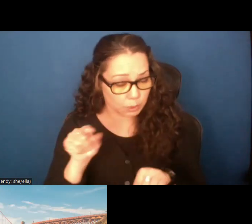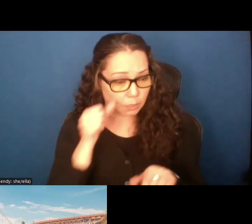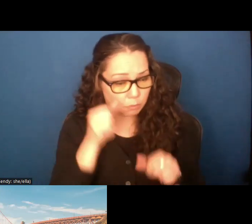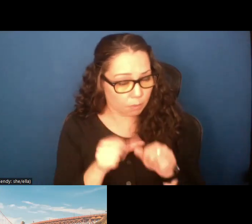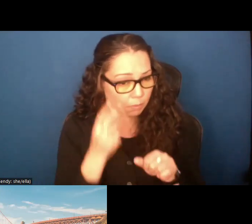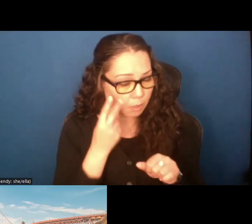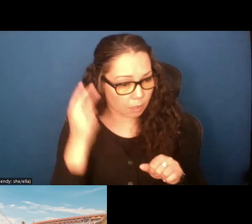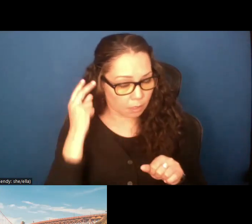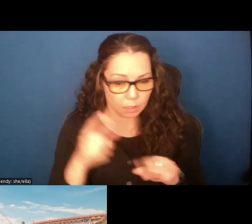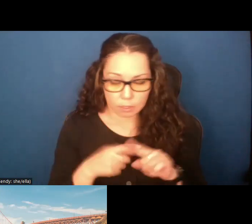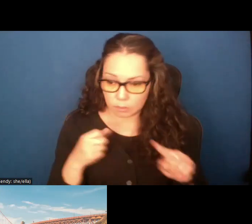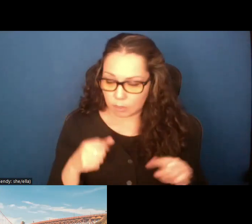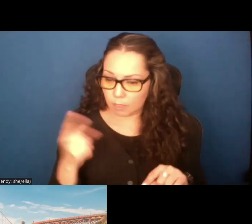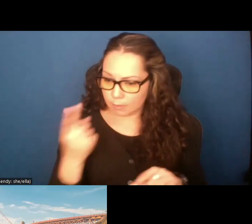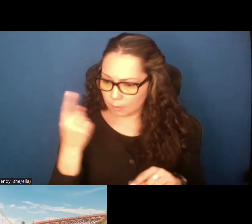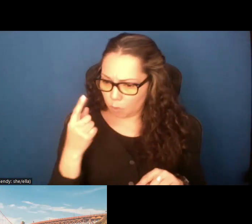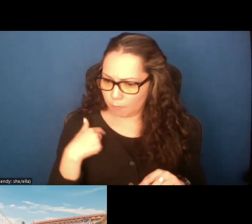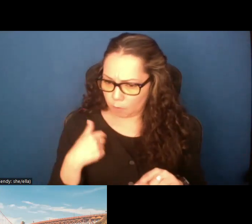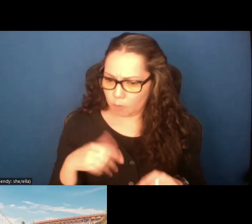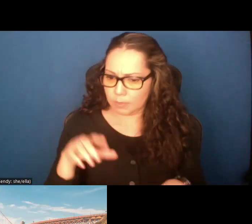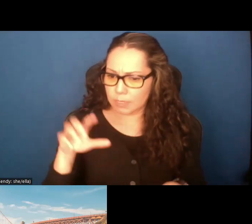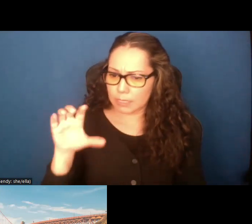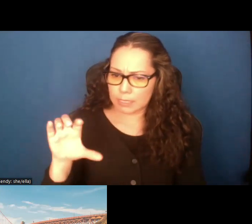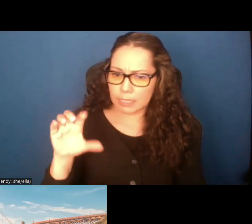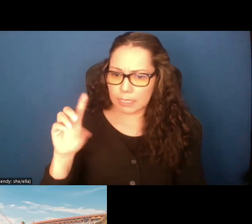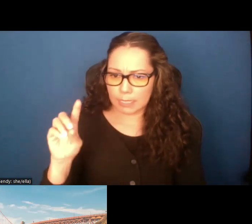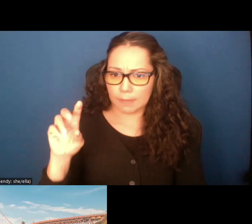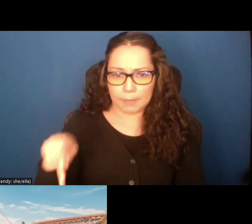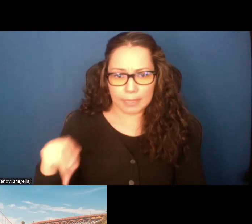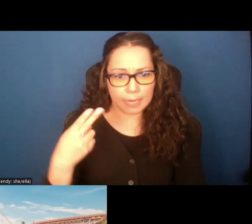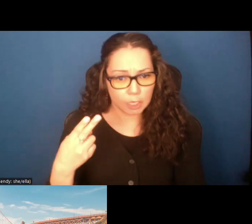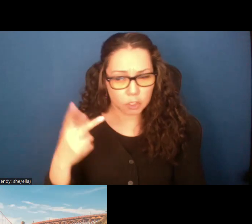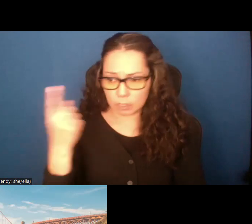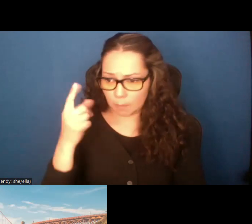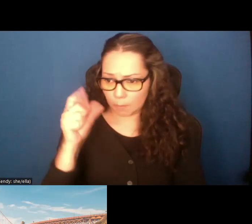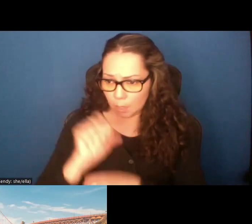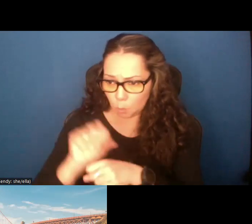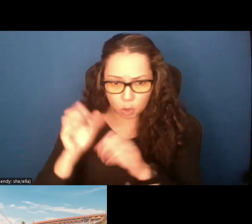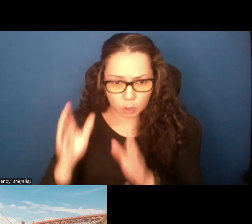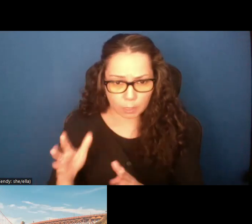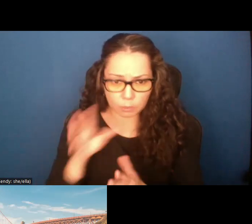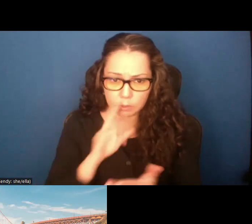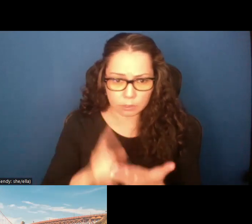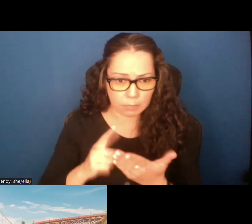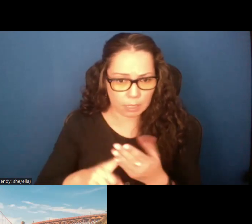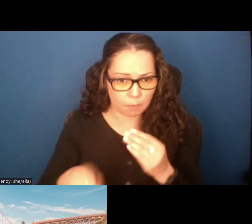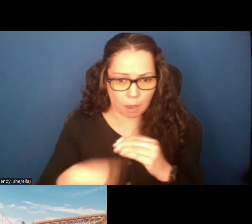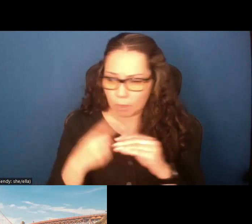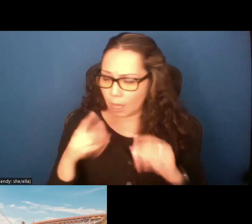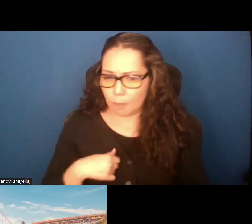CDPH or DSS on the work group who wants to speak more to this. My recollection was